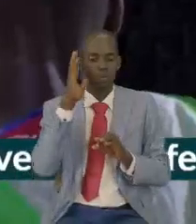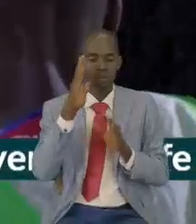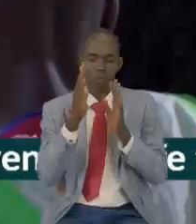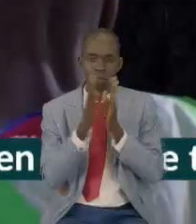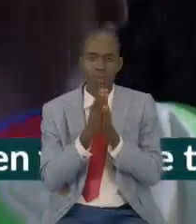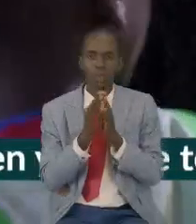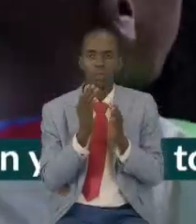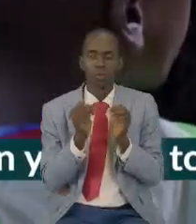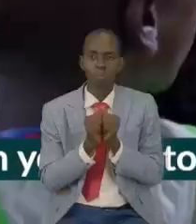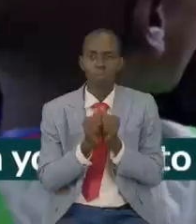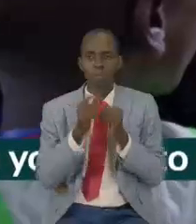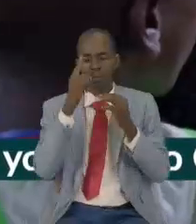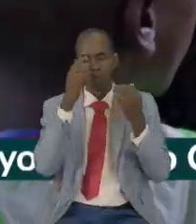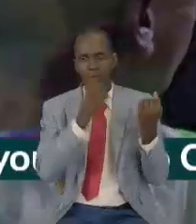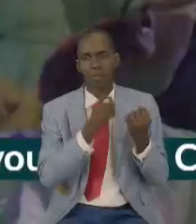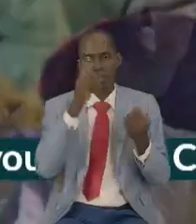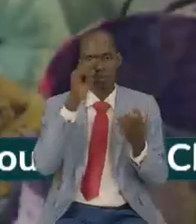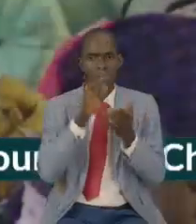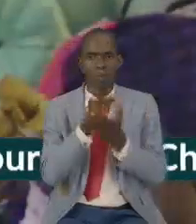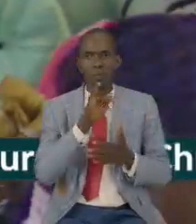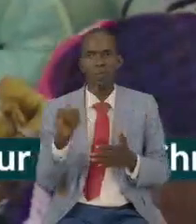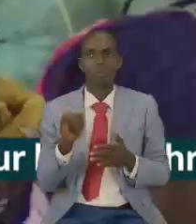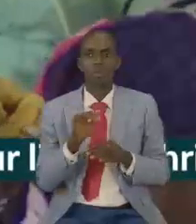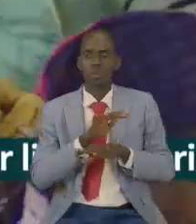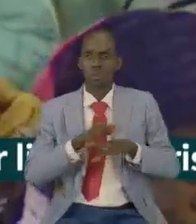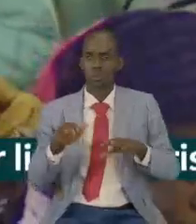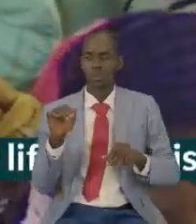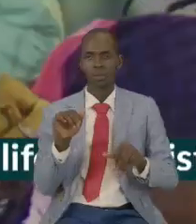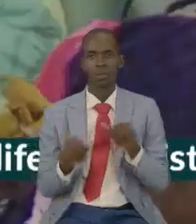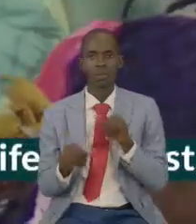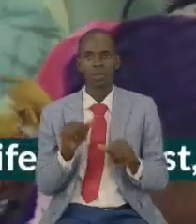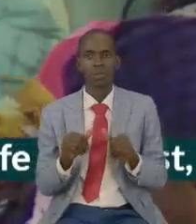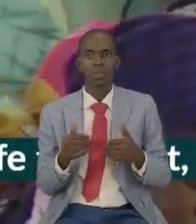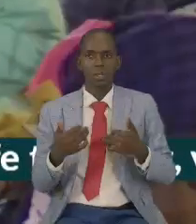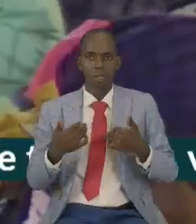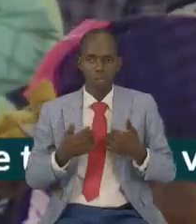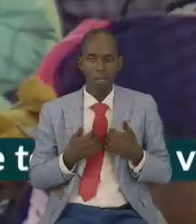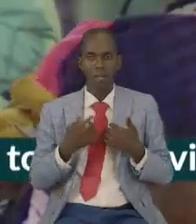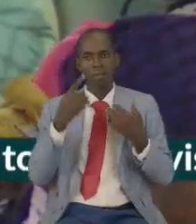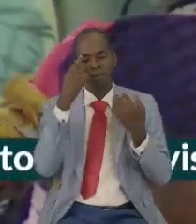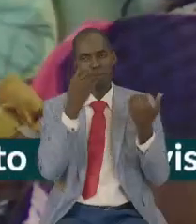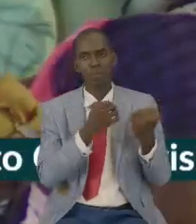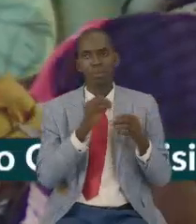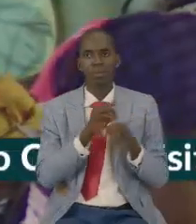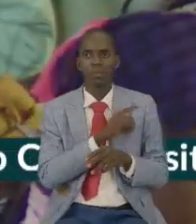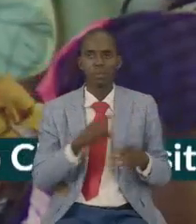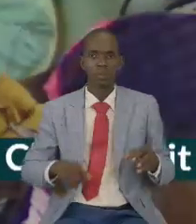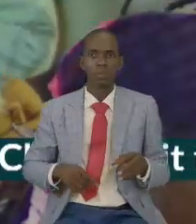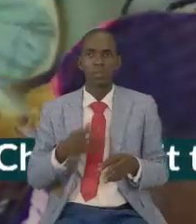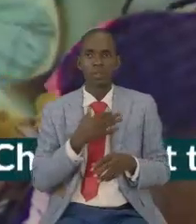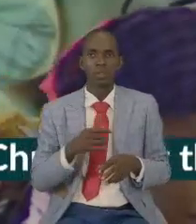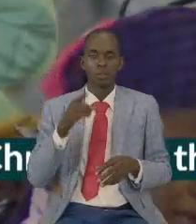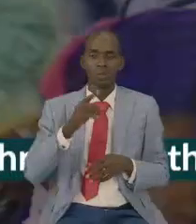now, waiting for the miracle prayer from the pastor. Go down, down, down, down, down the